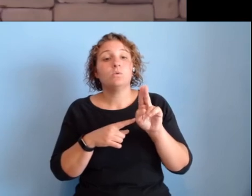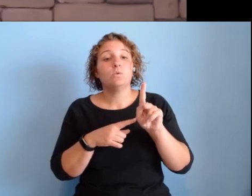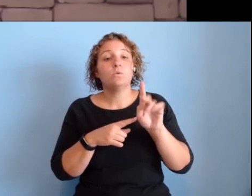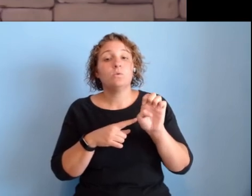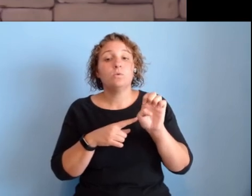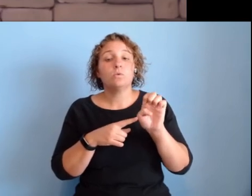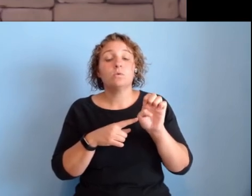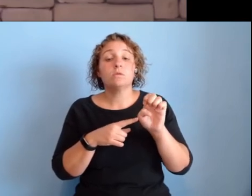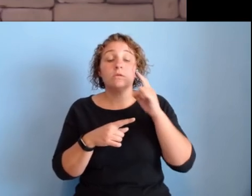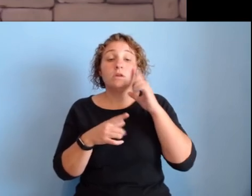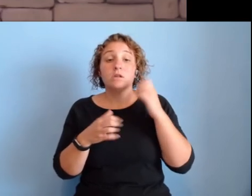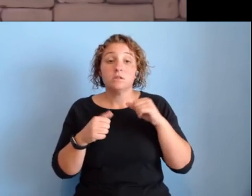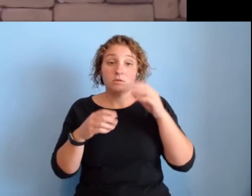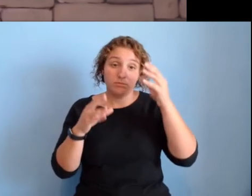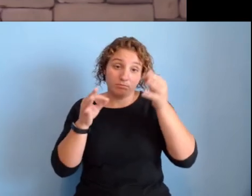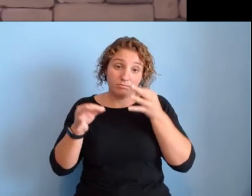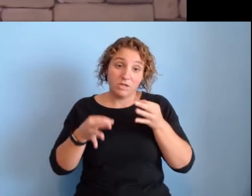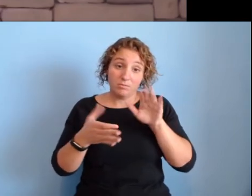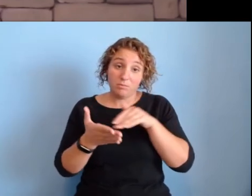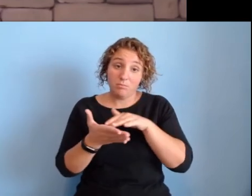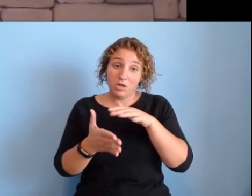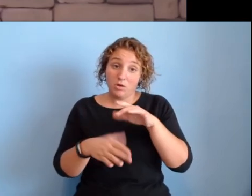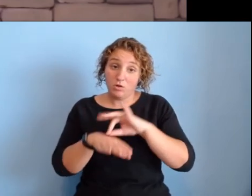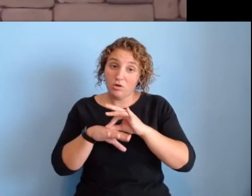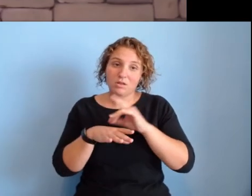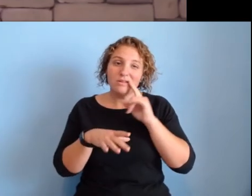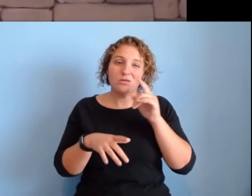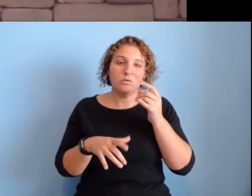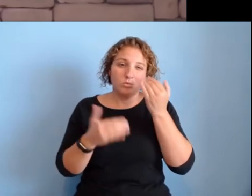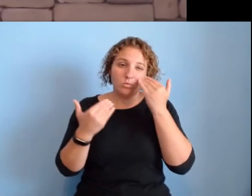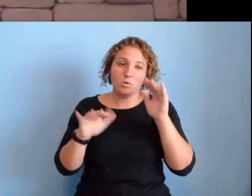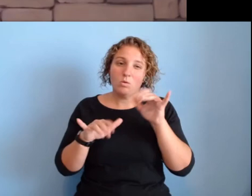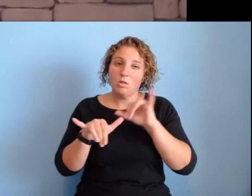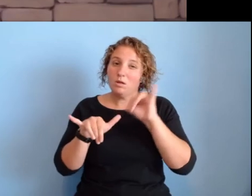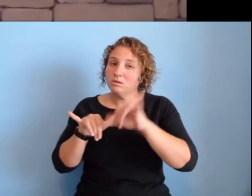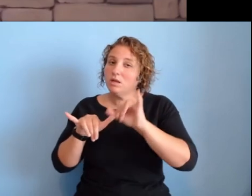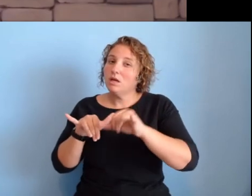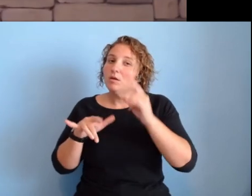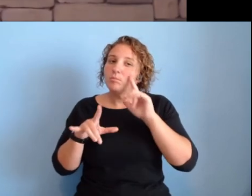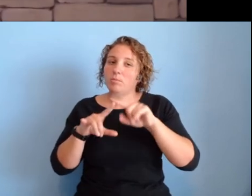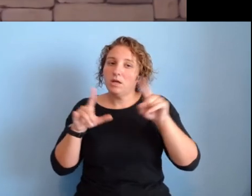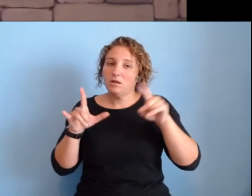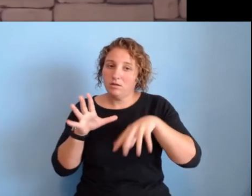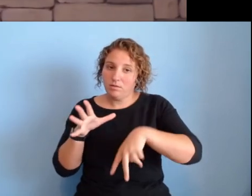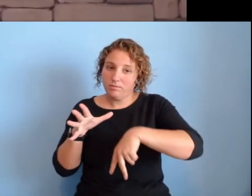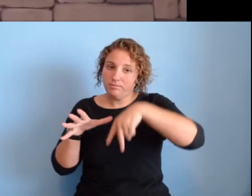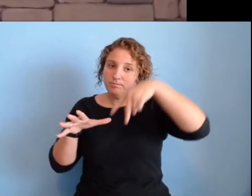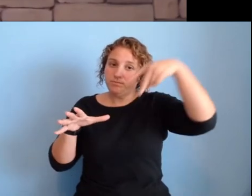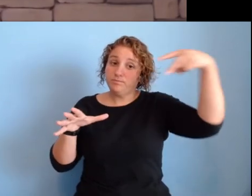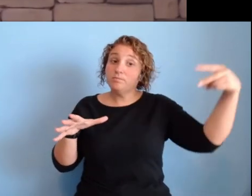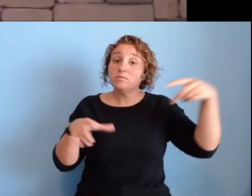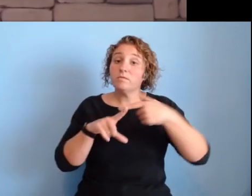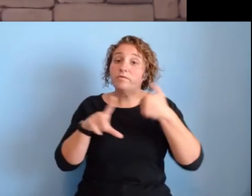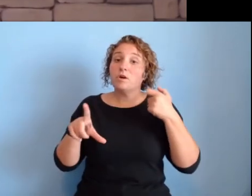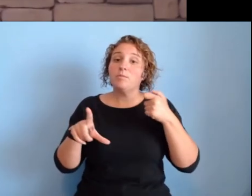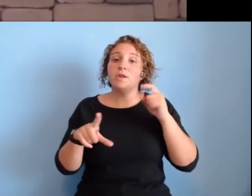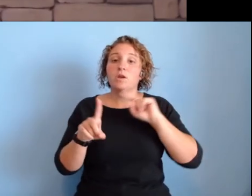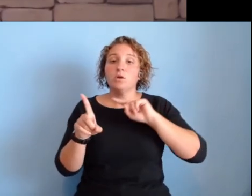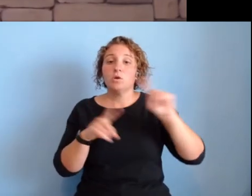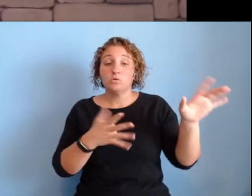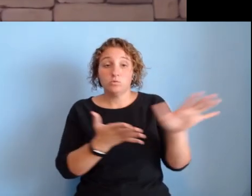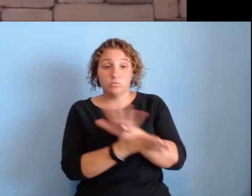place in the center of the earth. Don't know how long he's there. It doesn't define it, but he ascends out of the bottomless pit, and he goeth into apoleia,